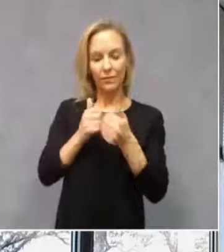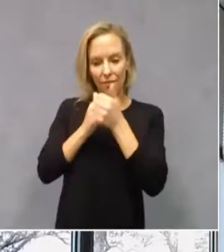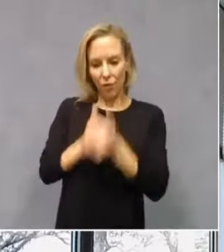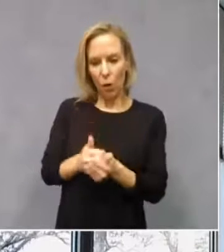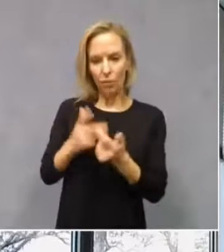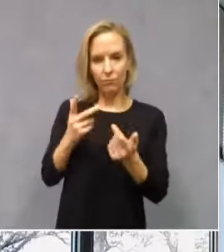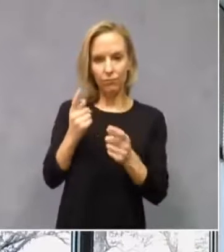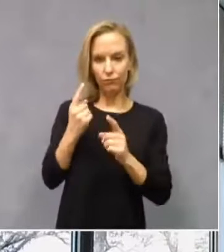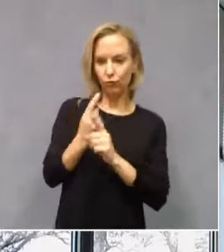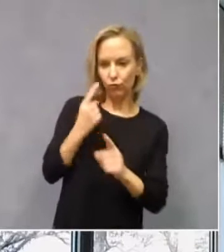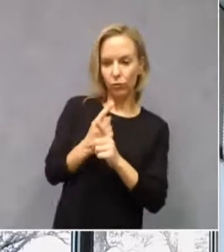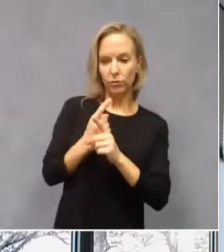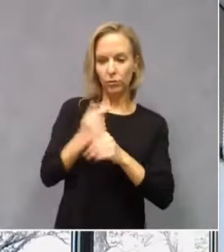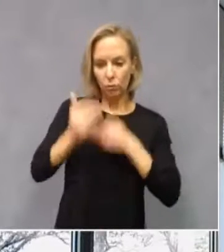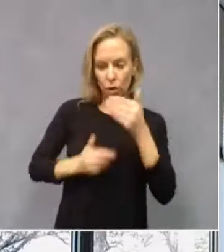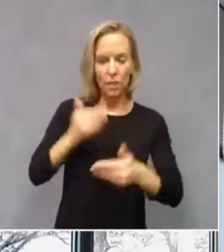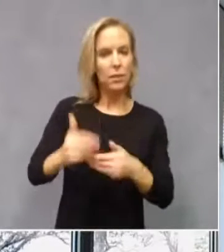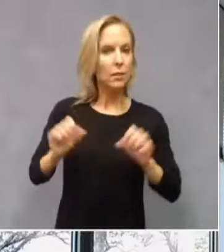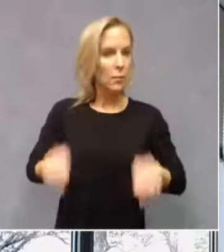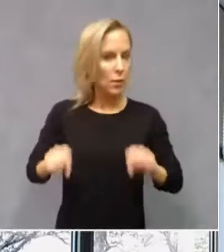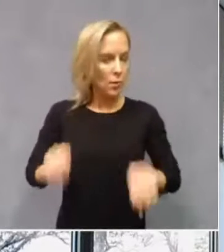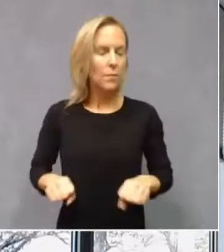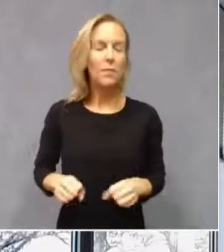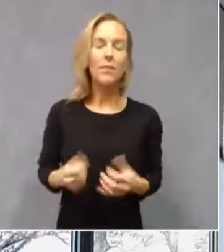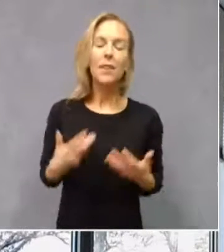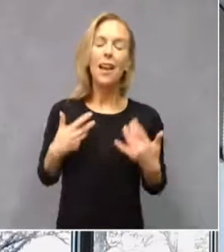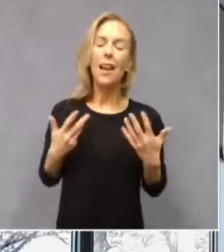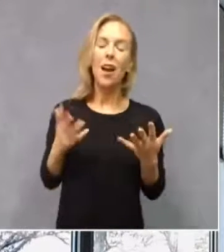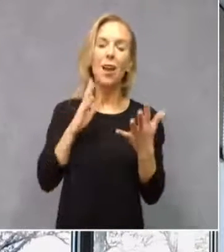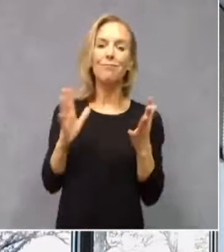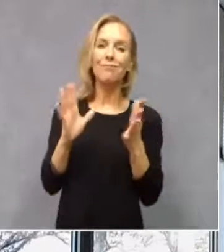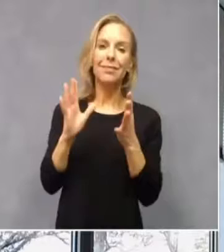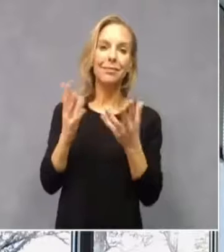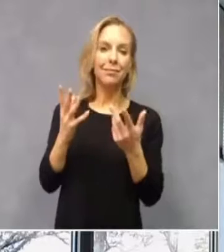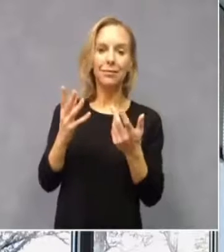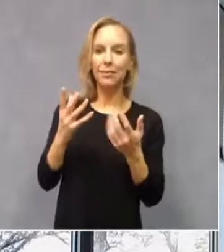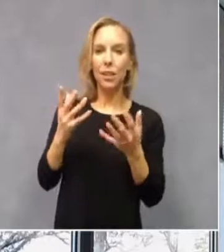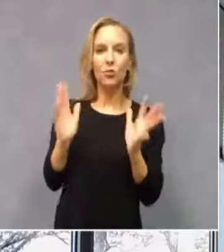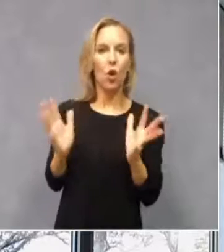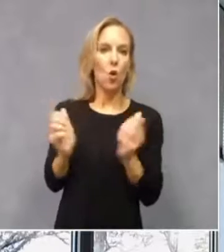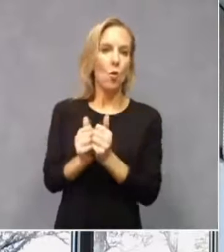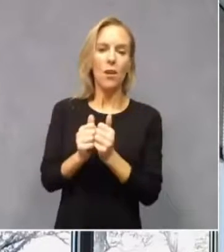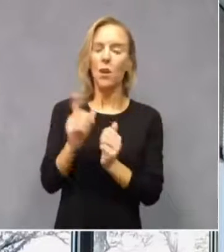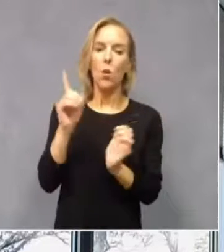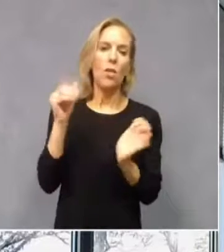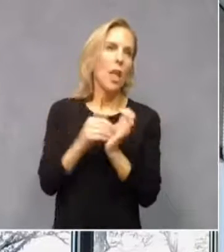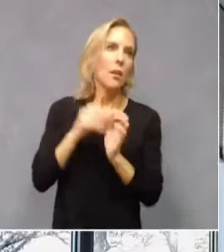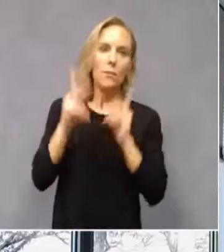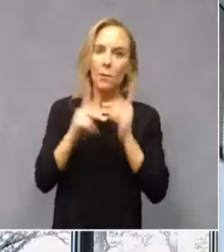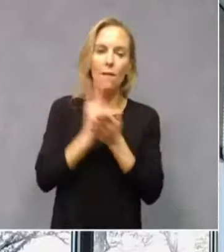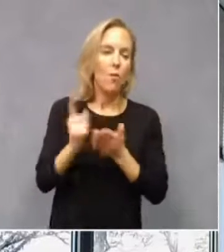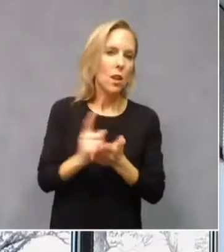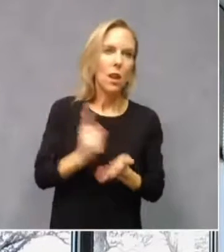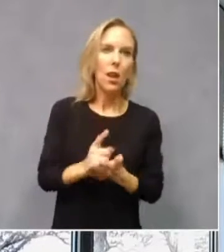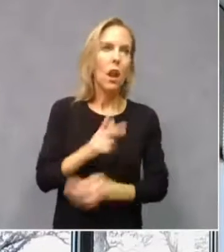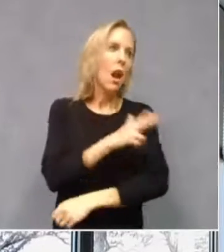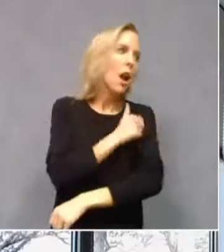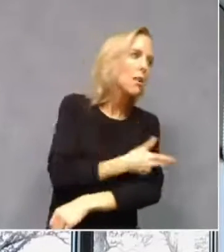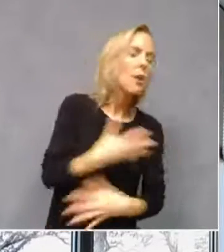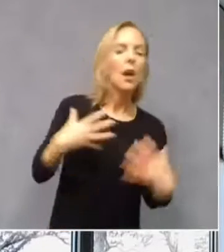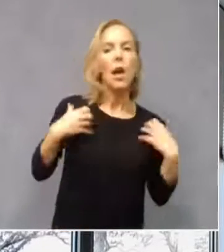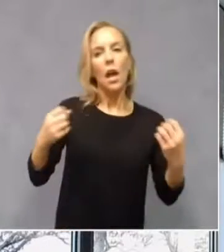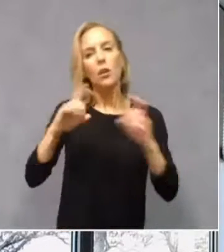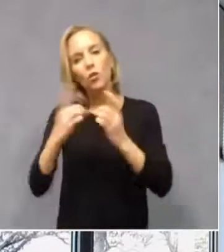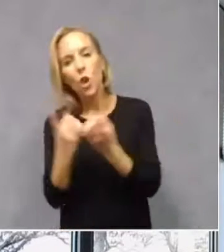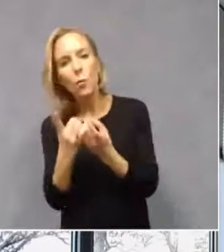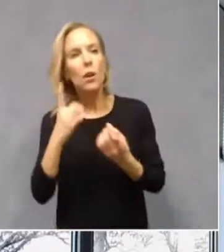possible. I talk to thousands of people every week, literally thousands of people, hospitals, health departments. I join the governor for calls